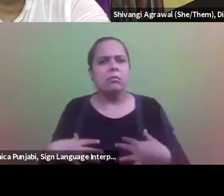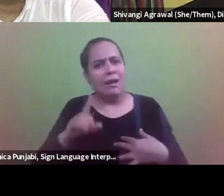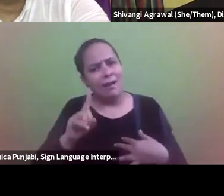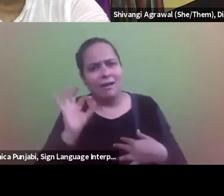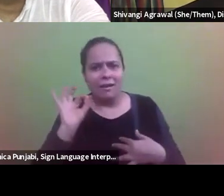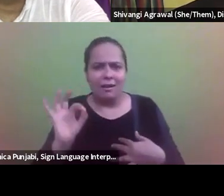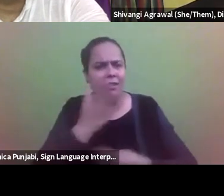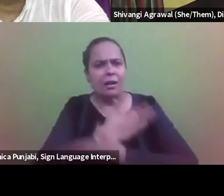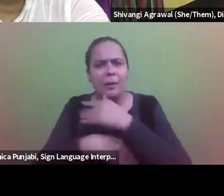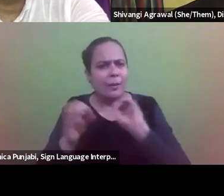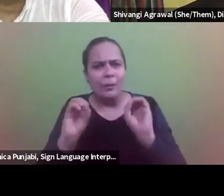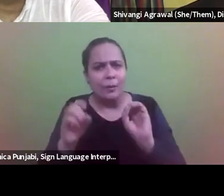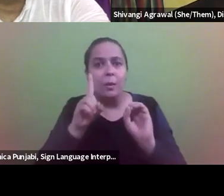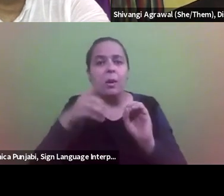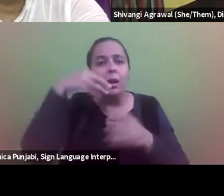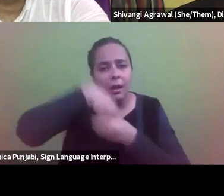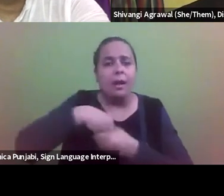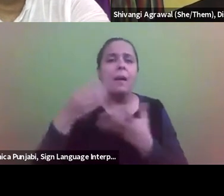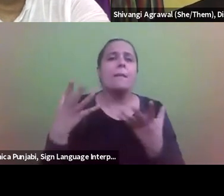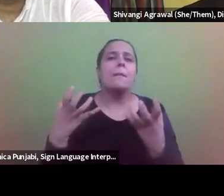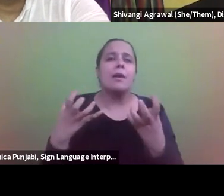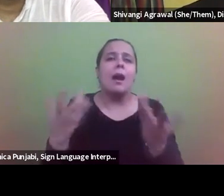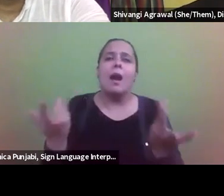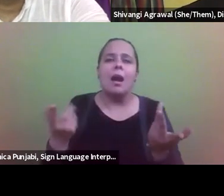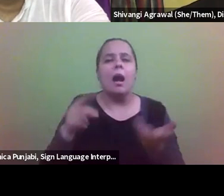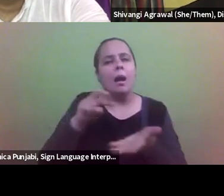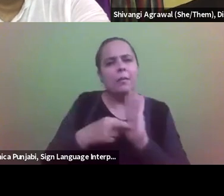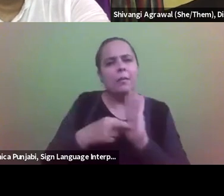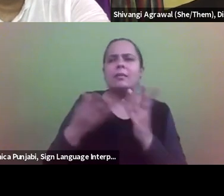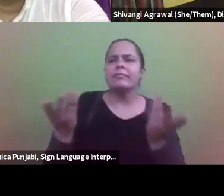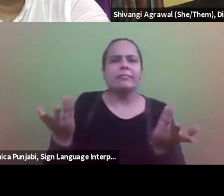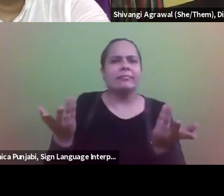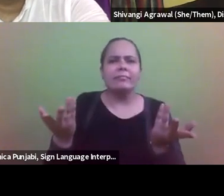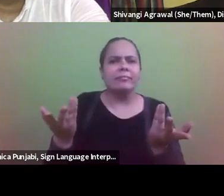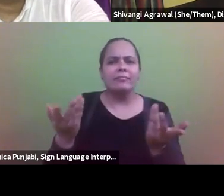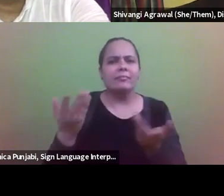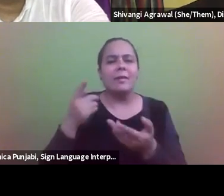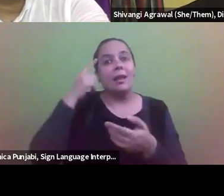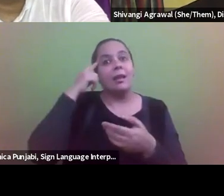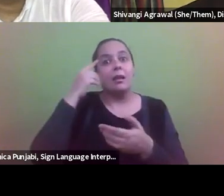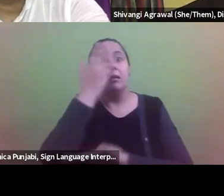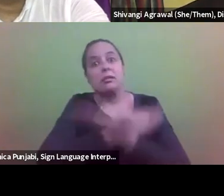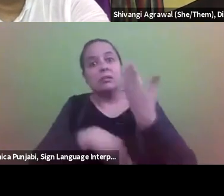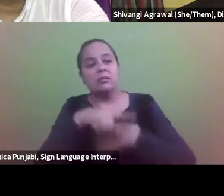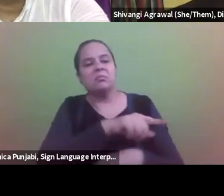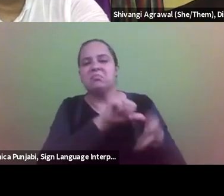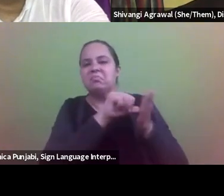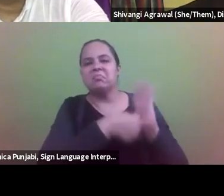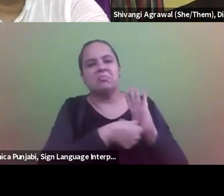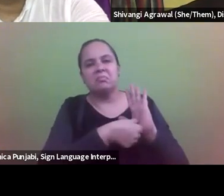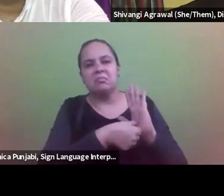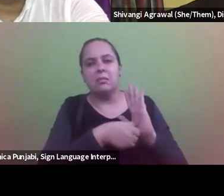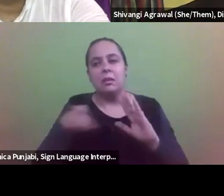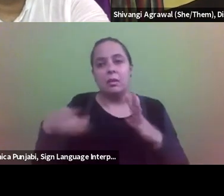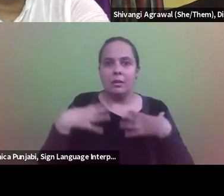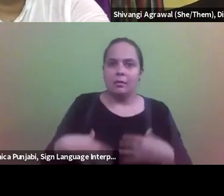it's not always true. Like and I think it's an assumption that we always have. And even with people